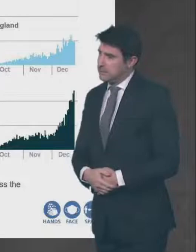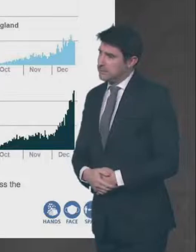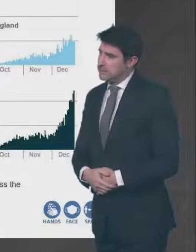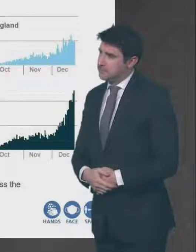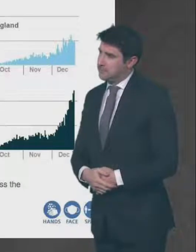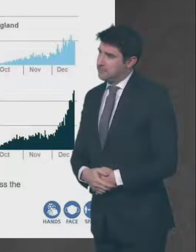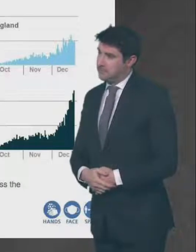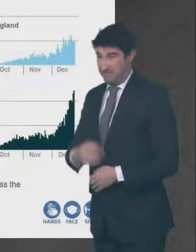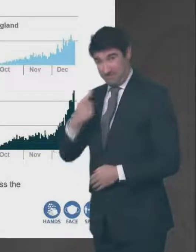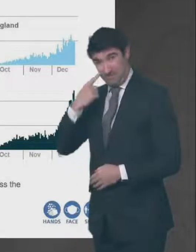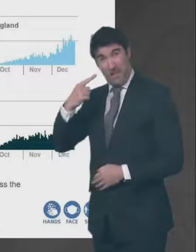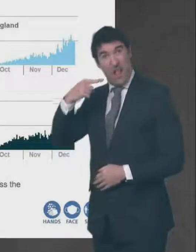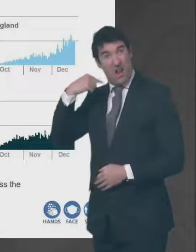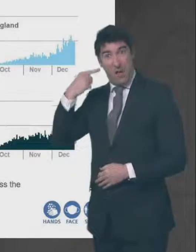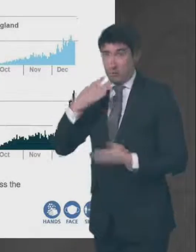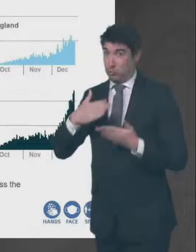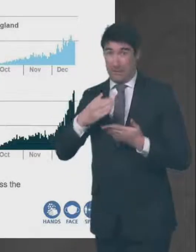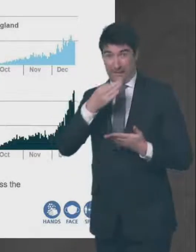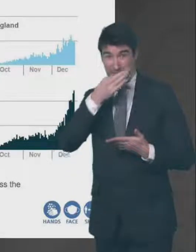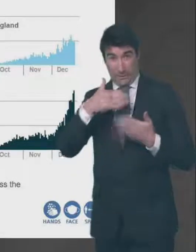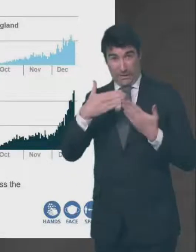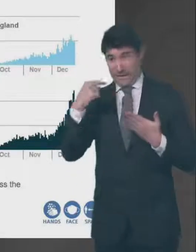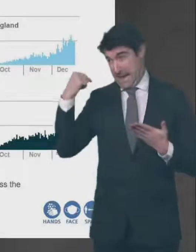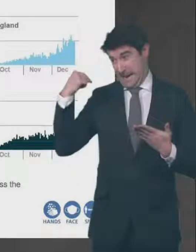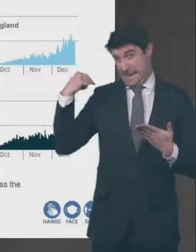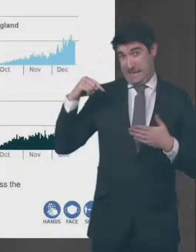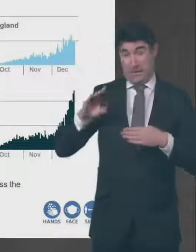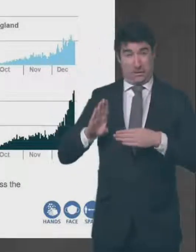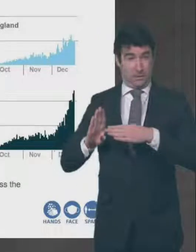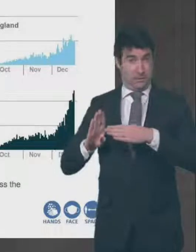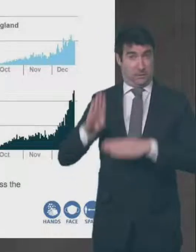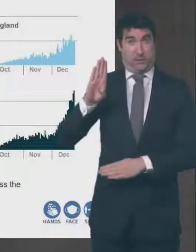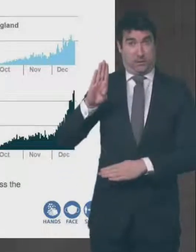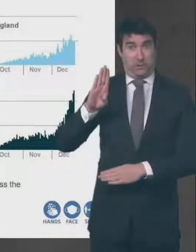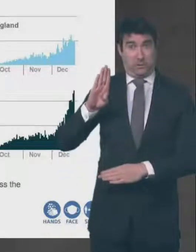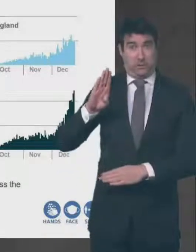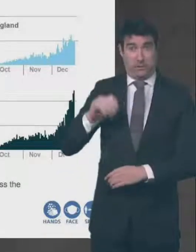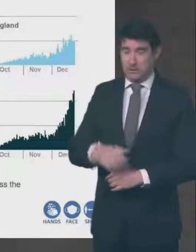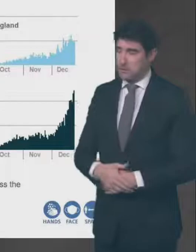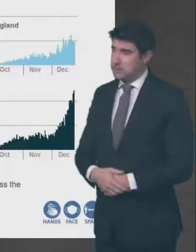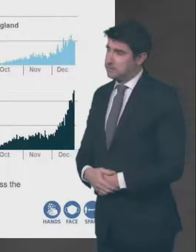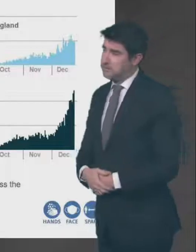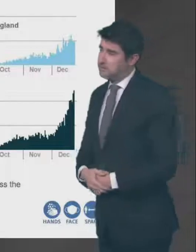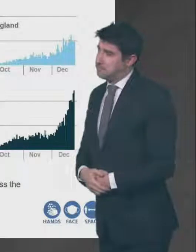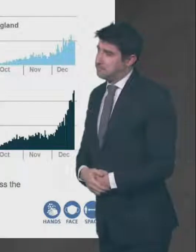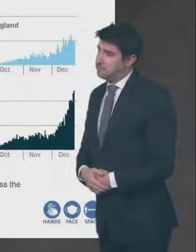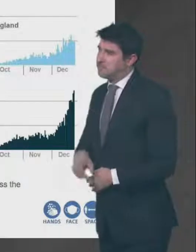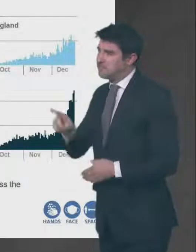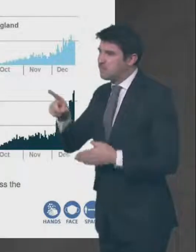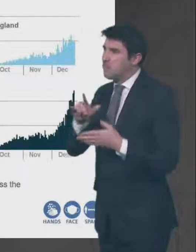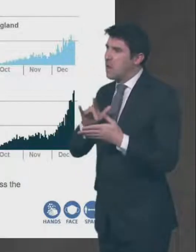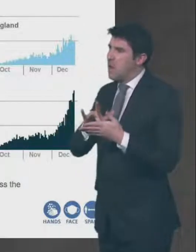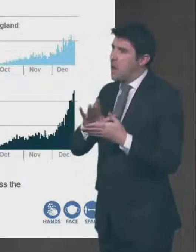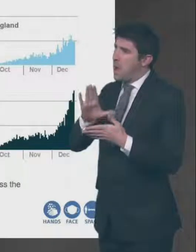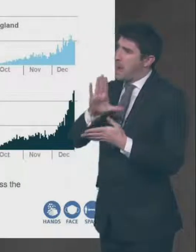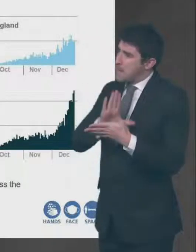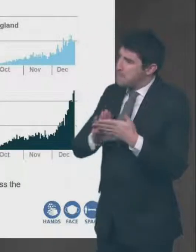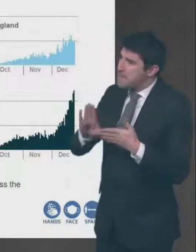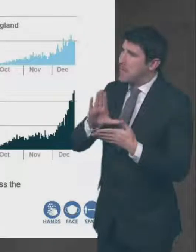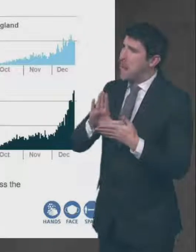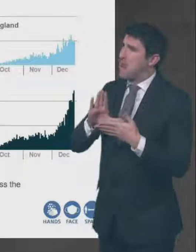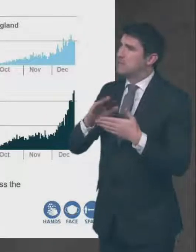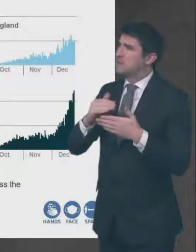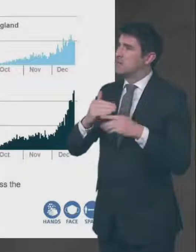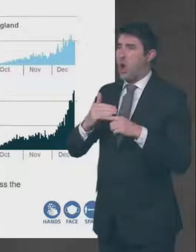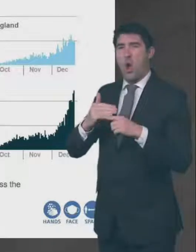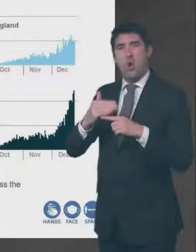days. With regard to the Midlands, the Northwest and Northeast Yorkshire, you can see that things are not